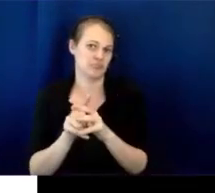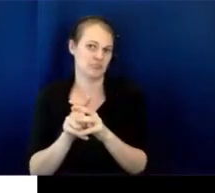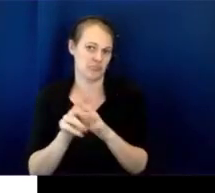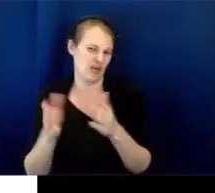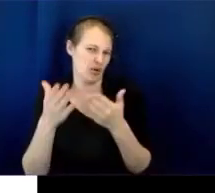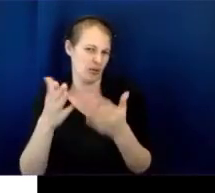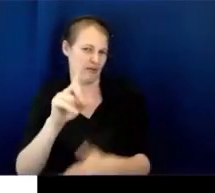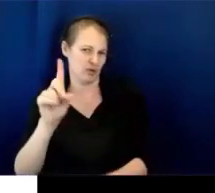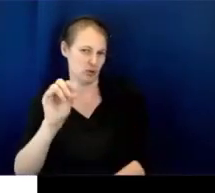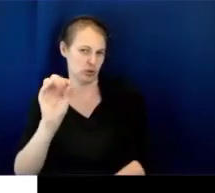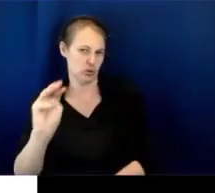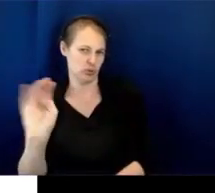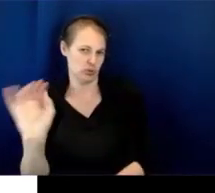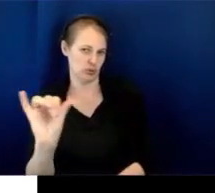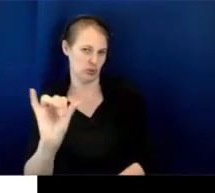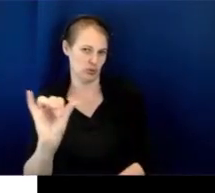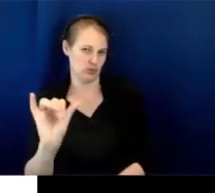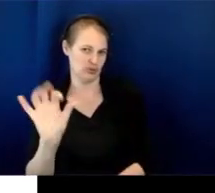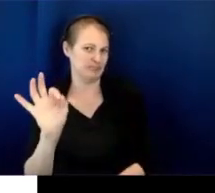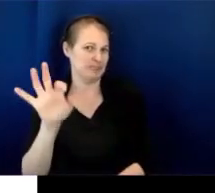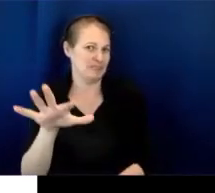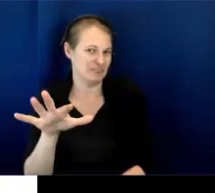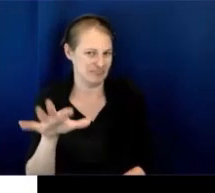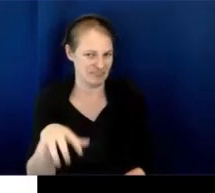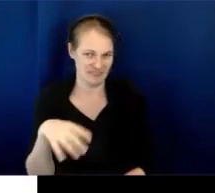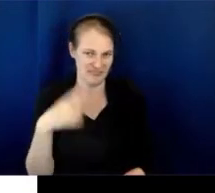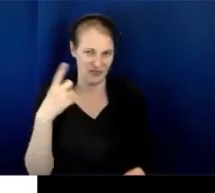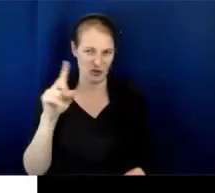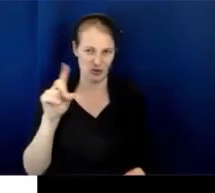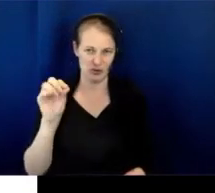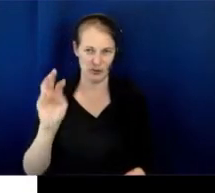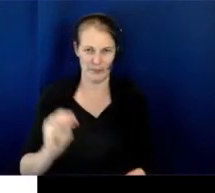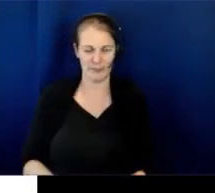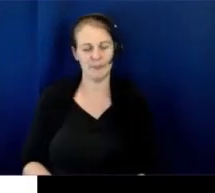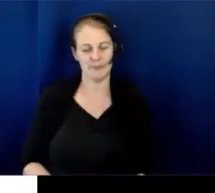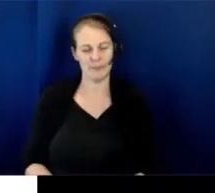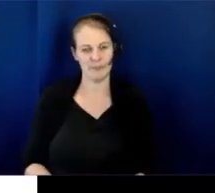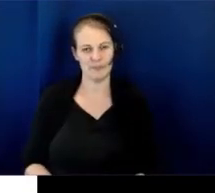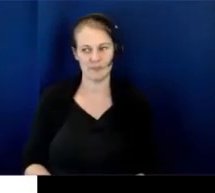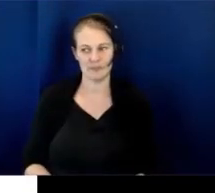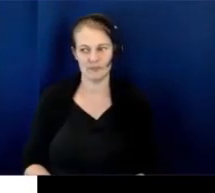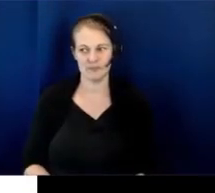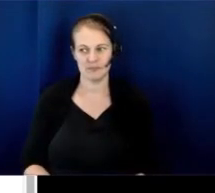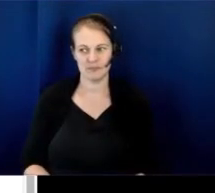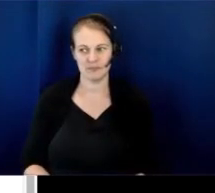So we'll add in some little Zoom tips and tricks in here.